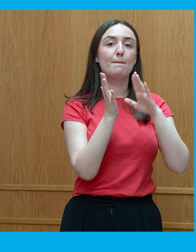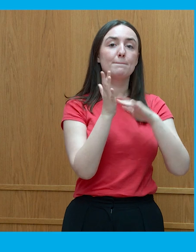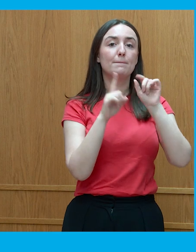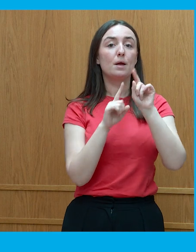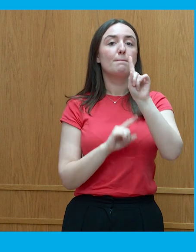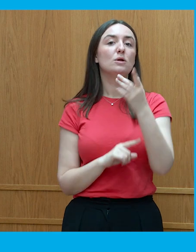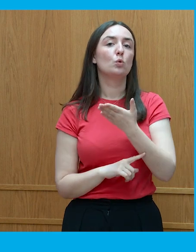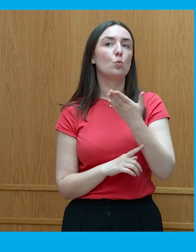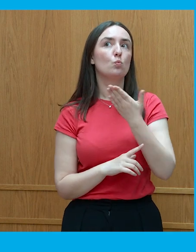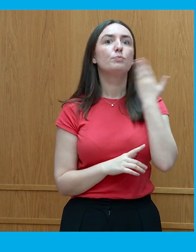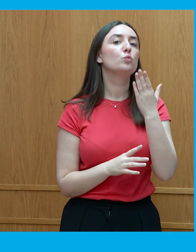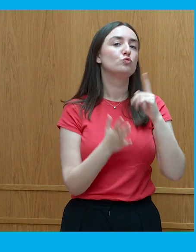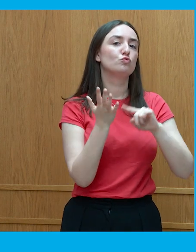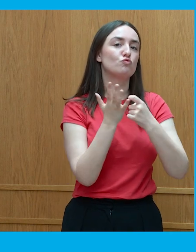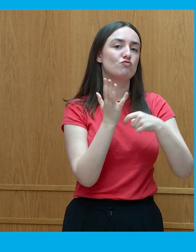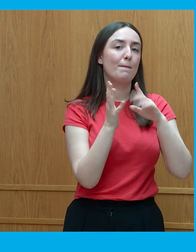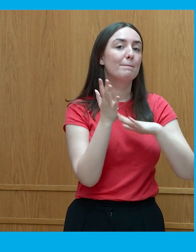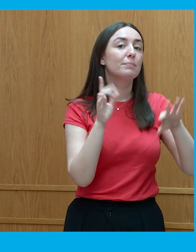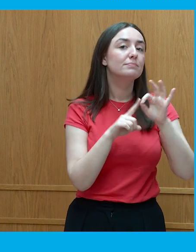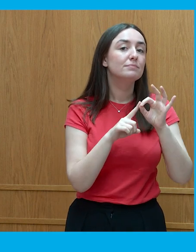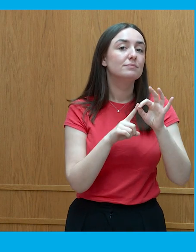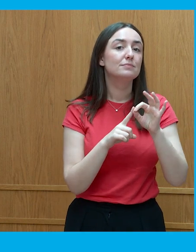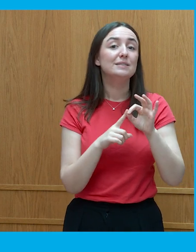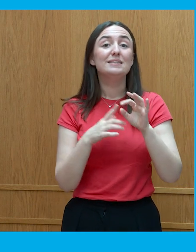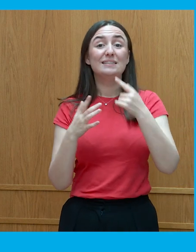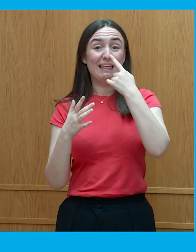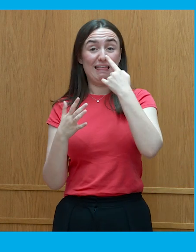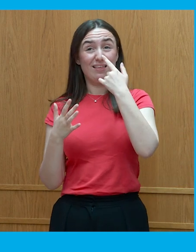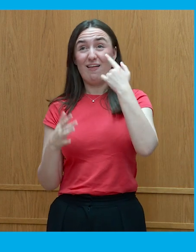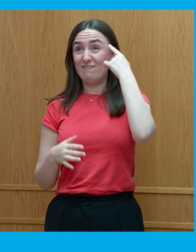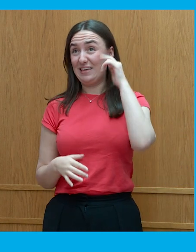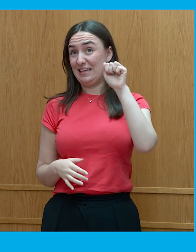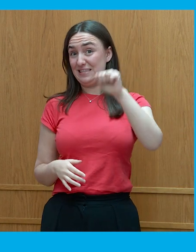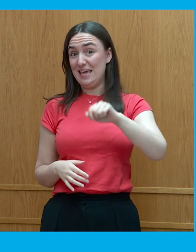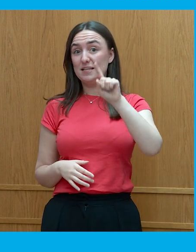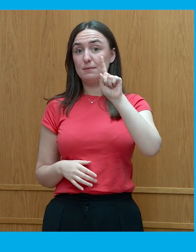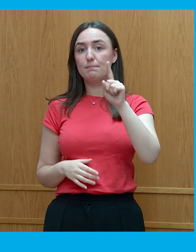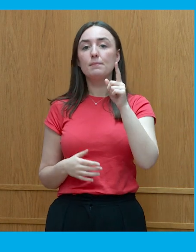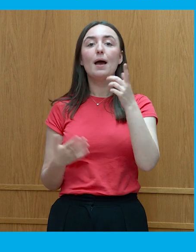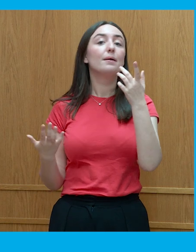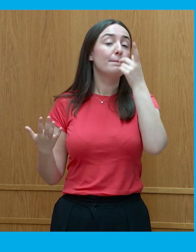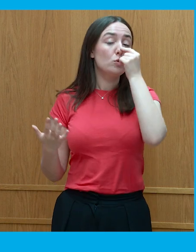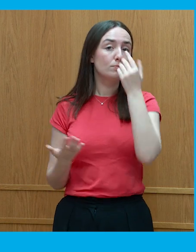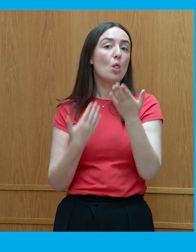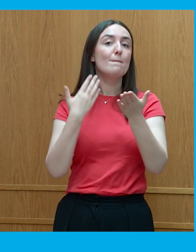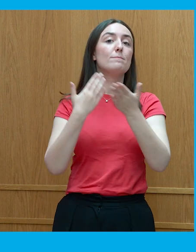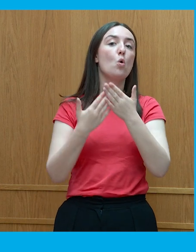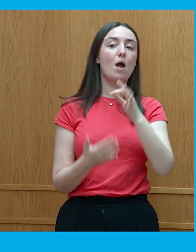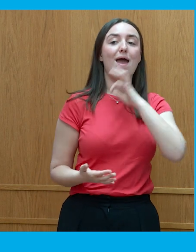may possibly you don't have that ceiling, and it could actually be even more electorally advantageous for them.